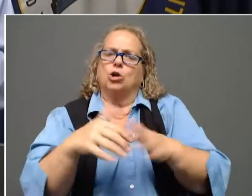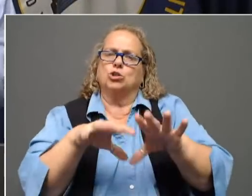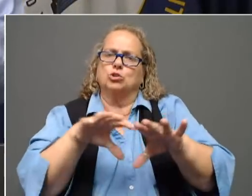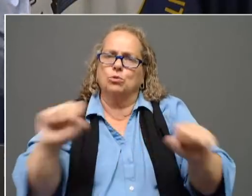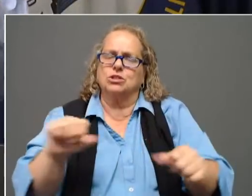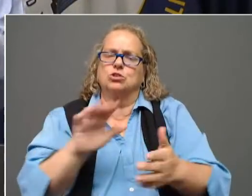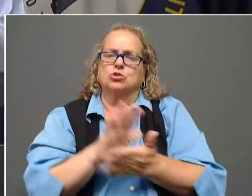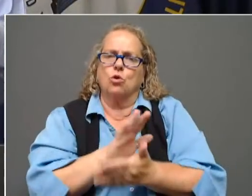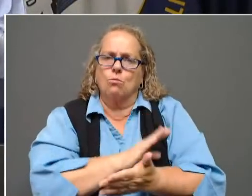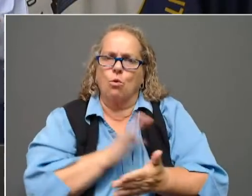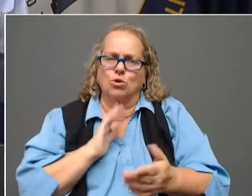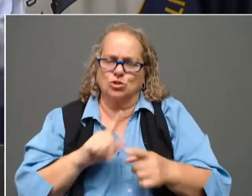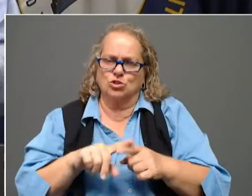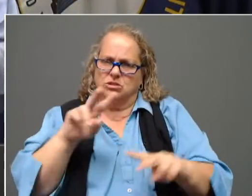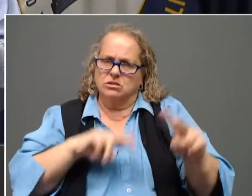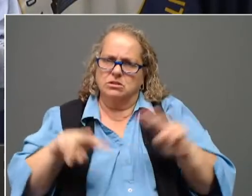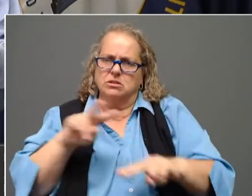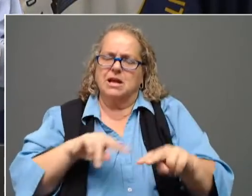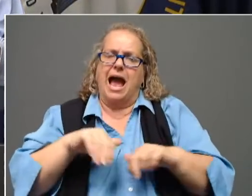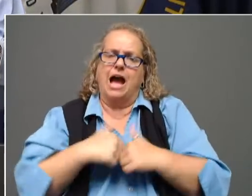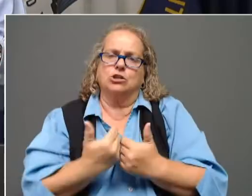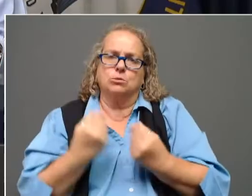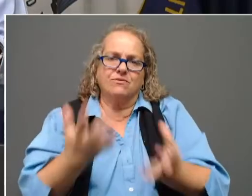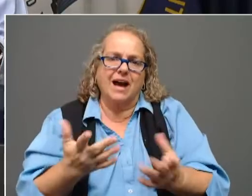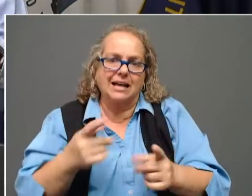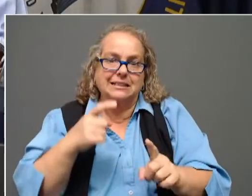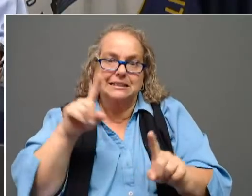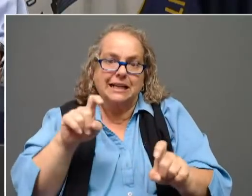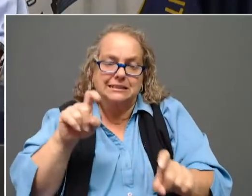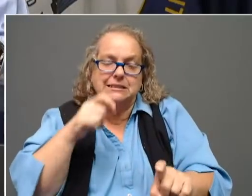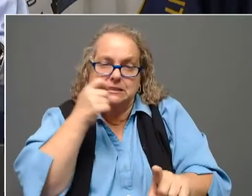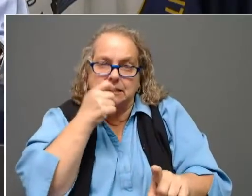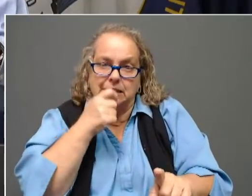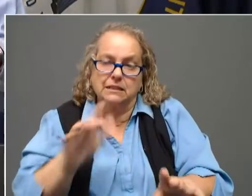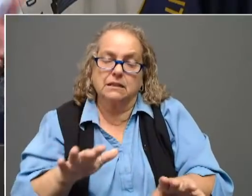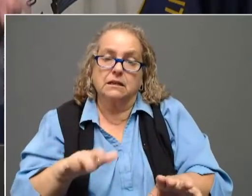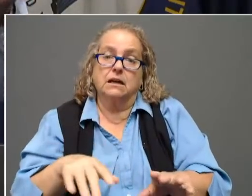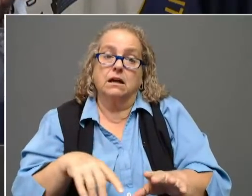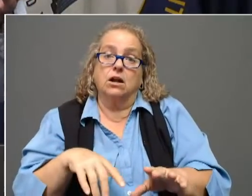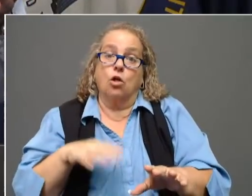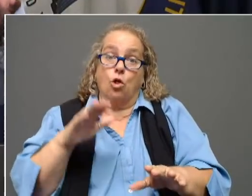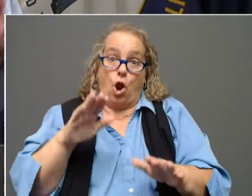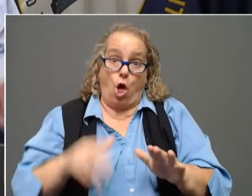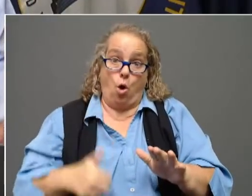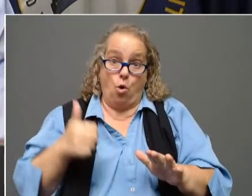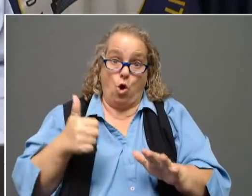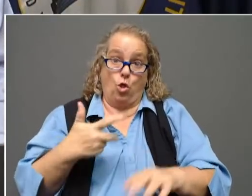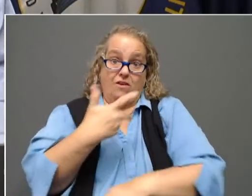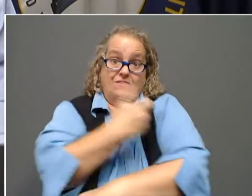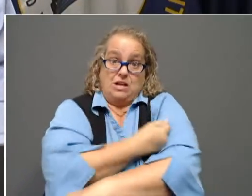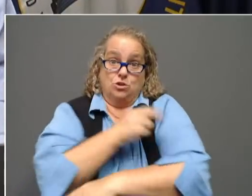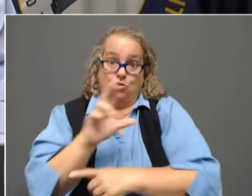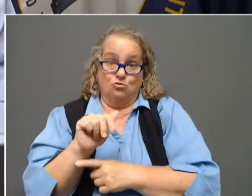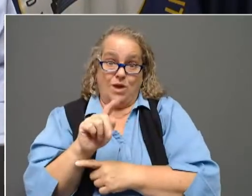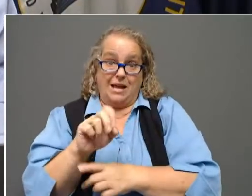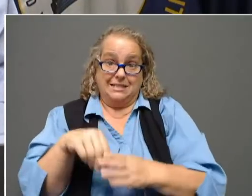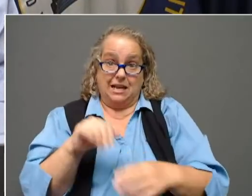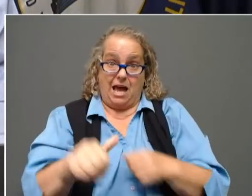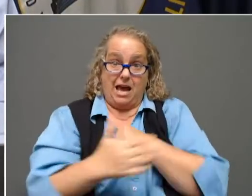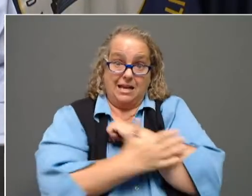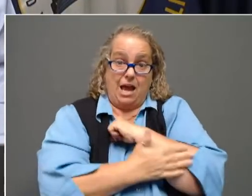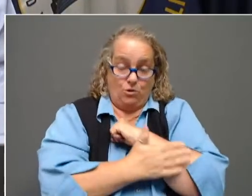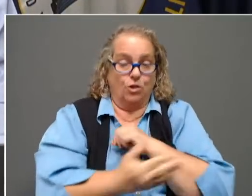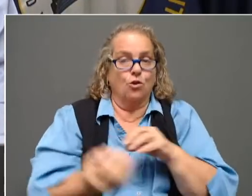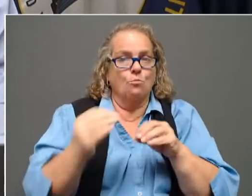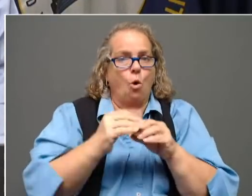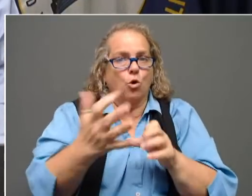Certainly, the lower the vaccination rate in a county or an area, the more you may want to think about doing it. I will